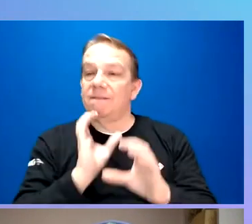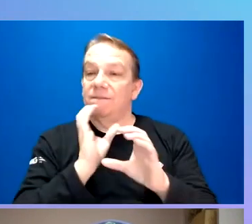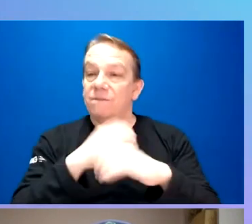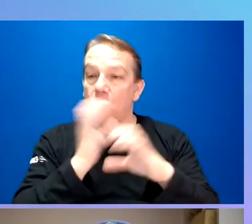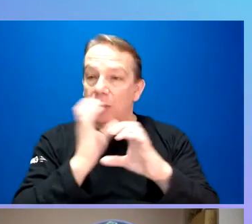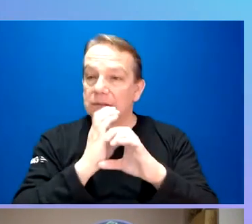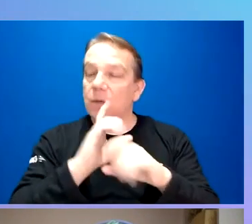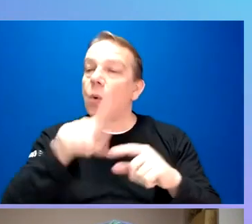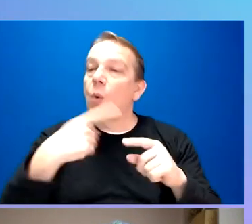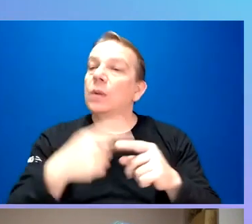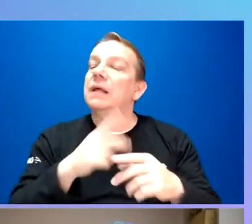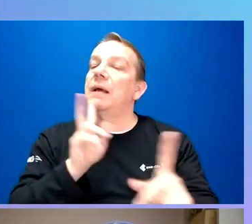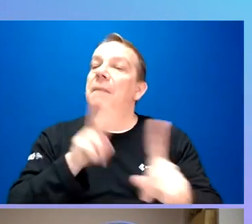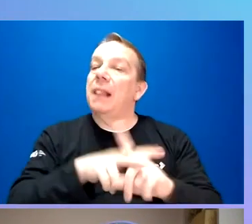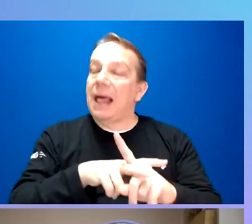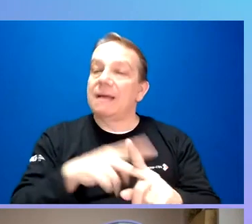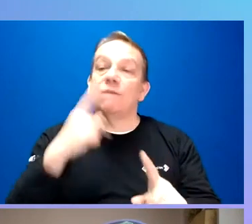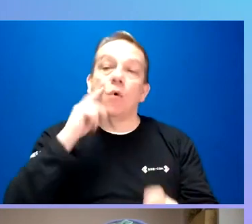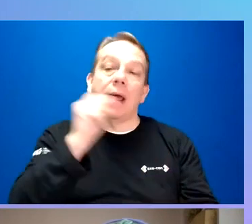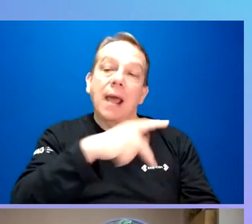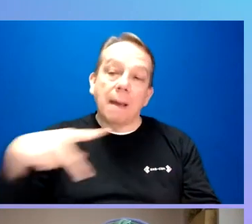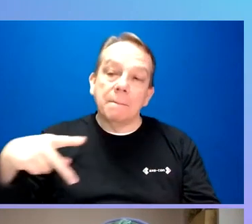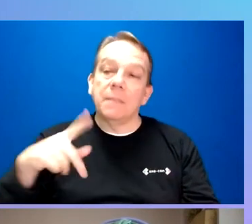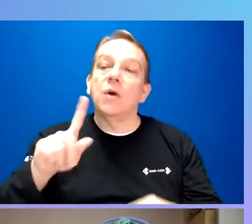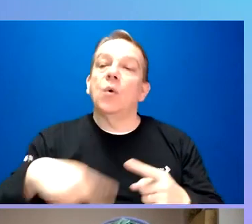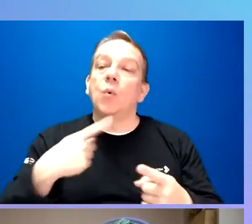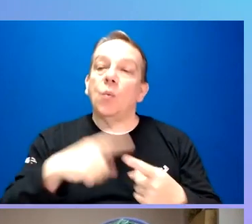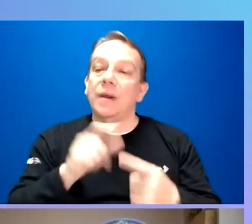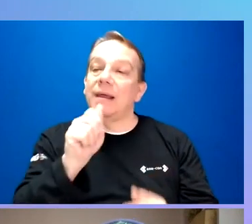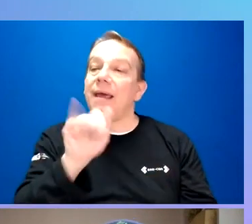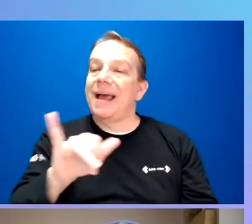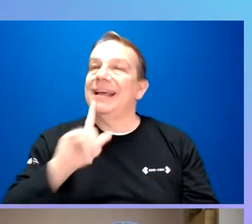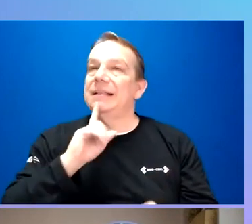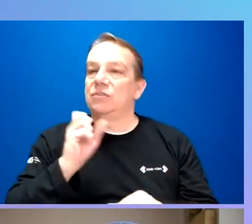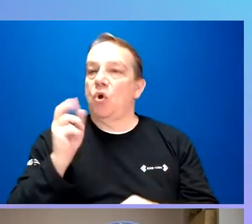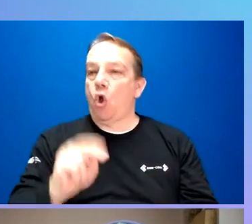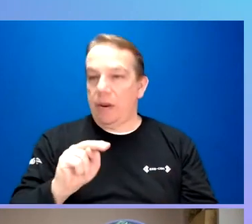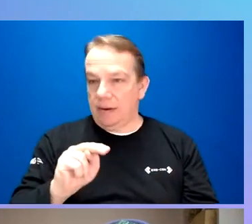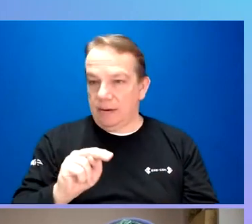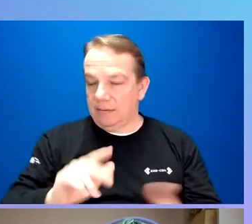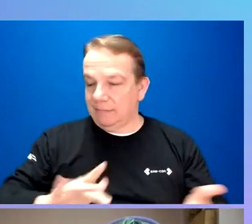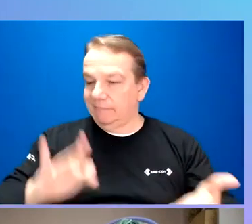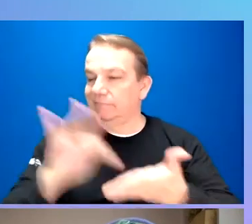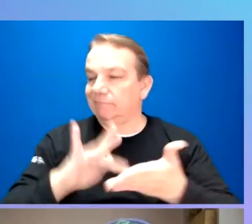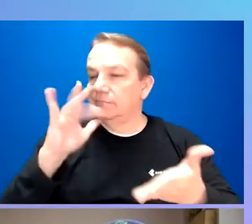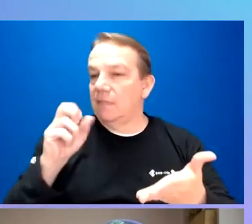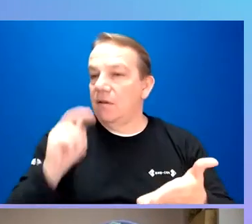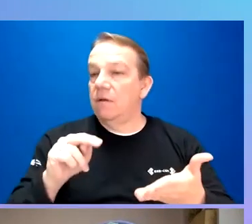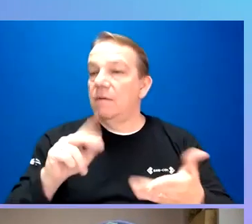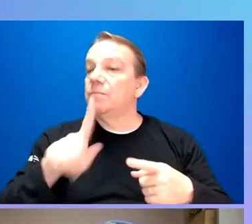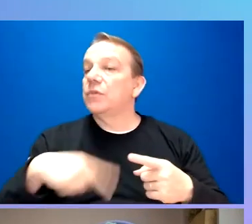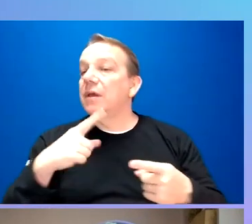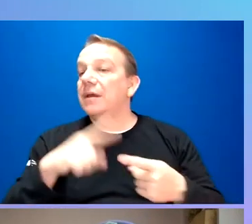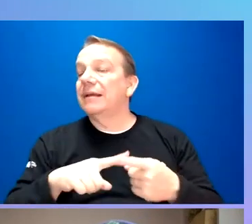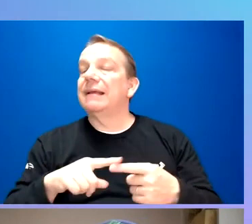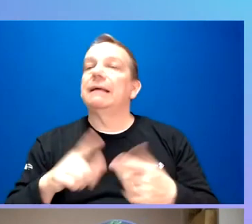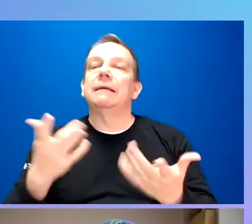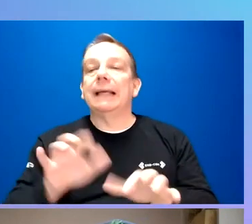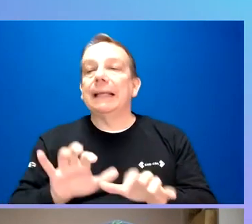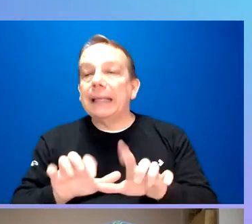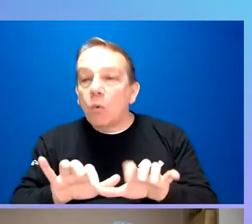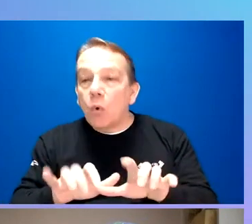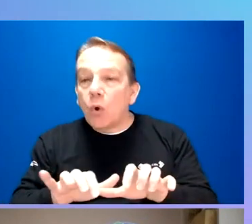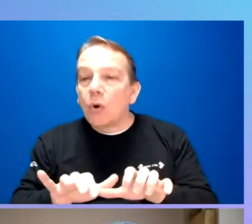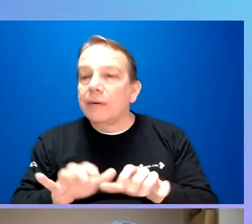exists in a mobile application when an assistive technology is turned on. We often talk about focus in terms of keyboard navigation on the